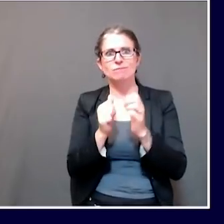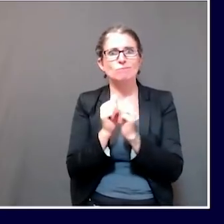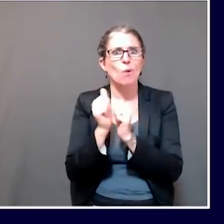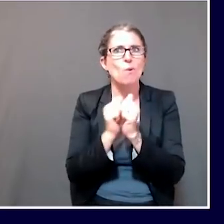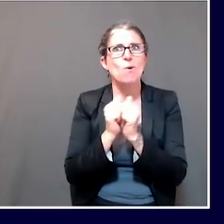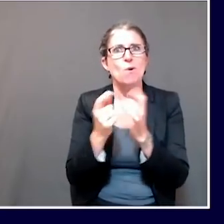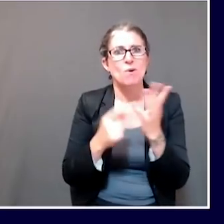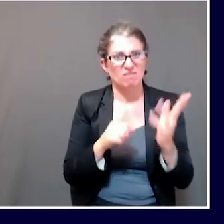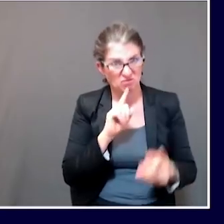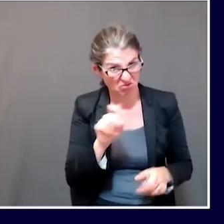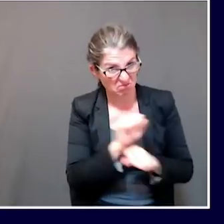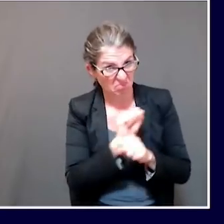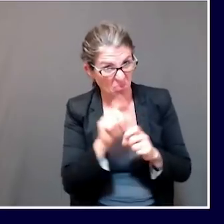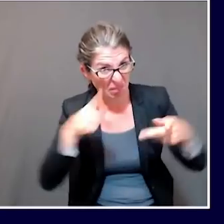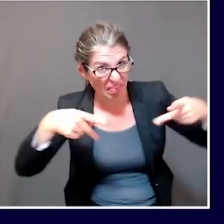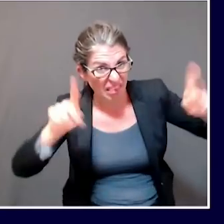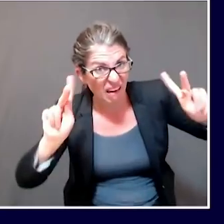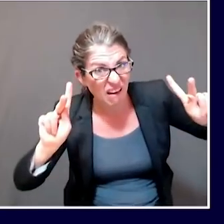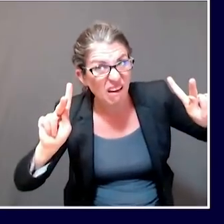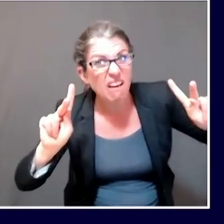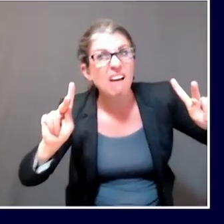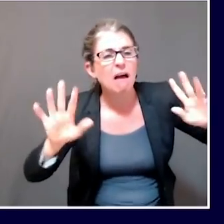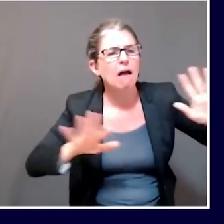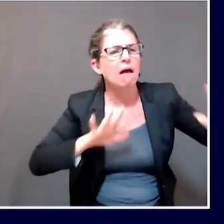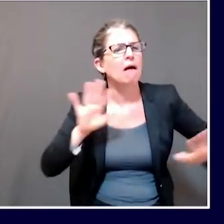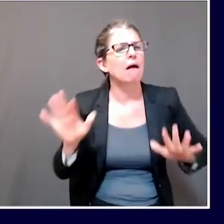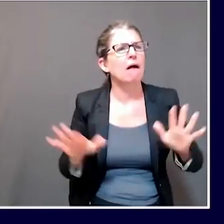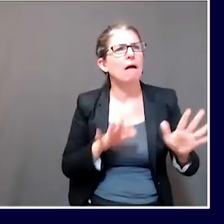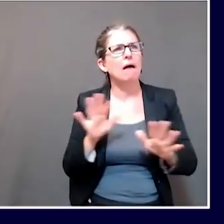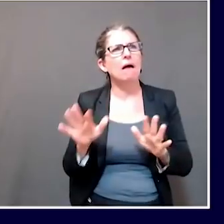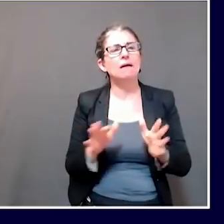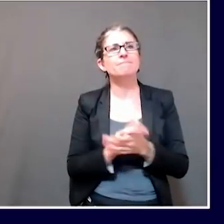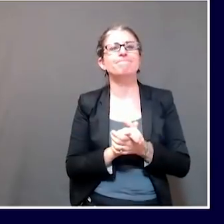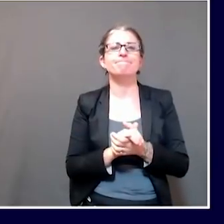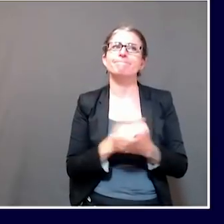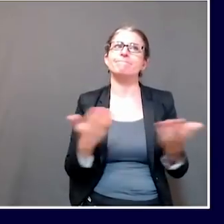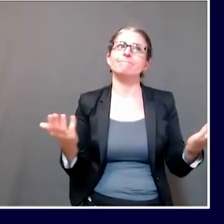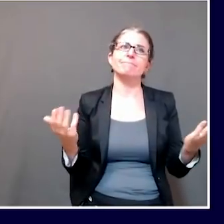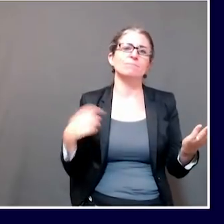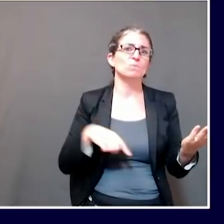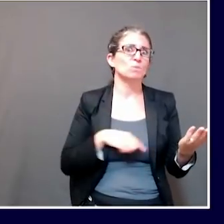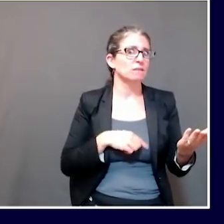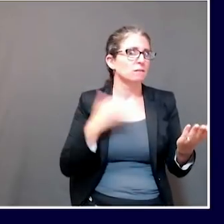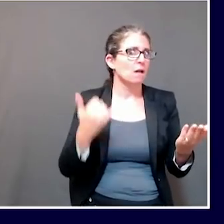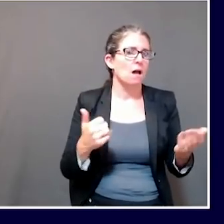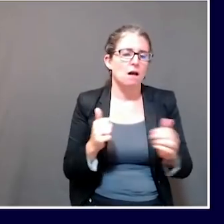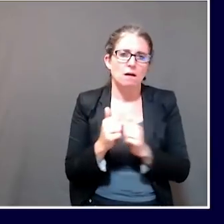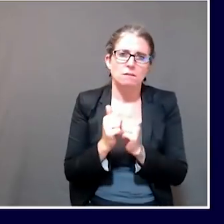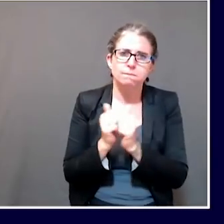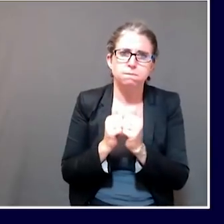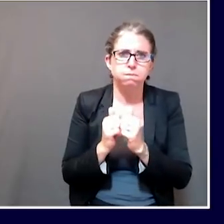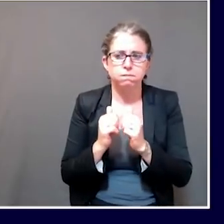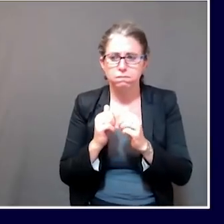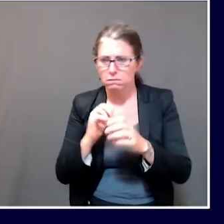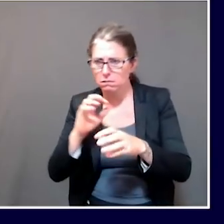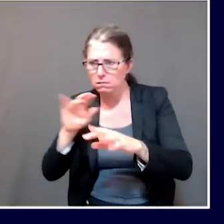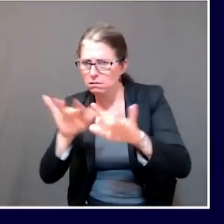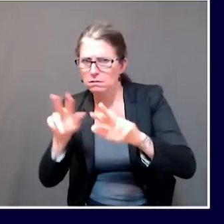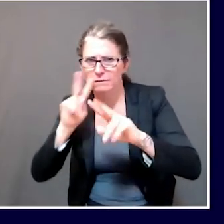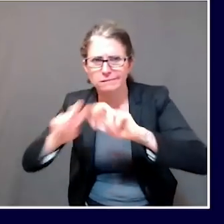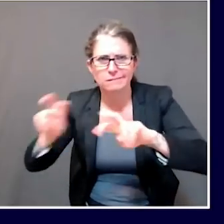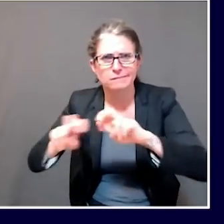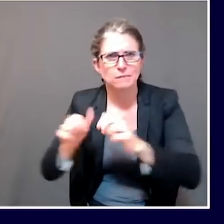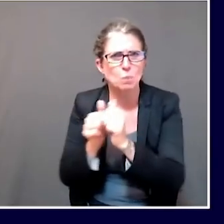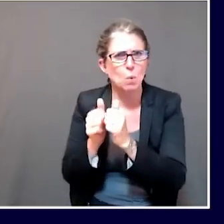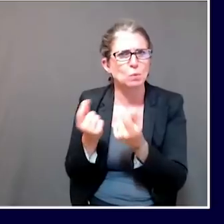Joe, we've been really involved in discussions with the Maine Principals Association and the other bodies that oversee